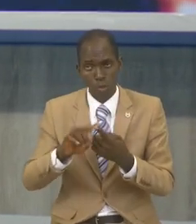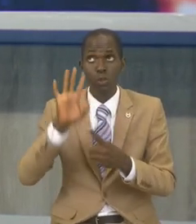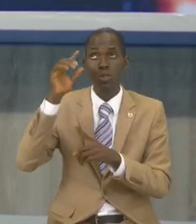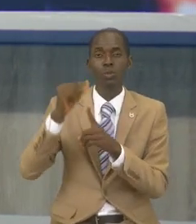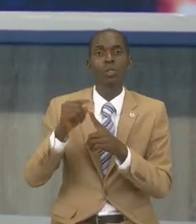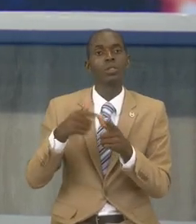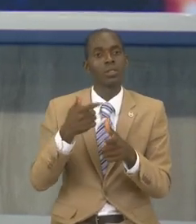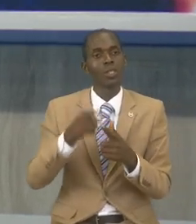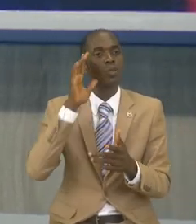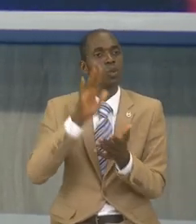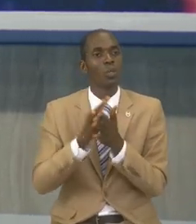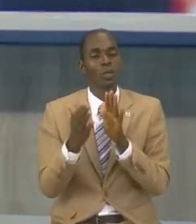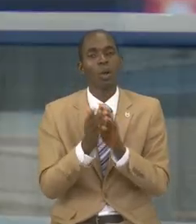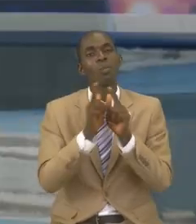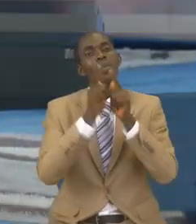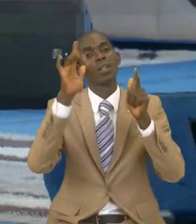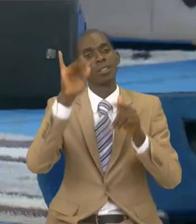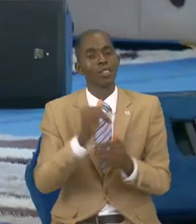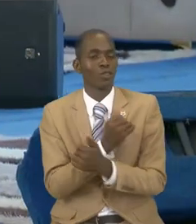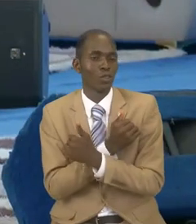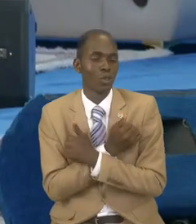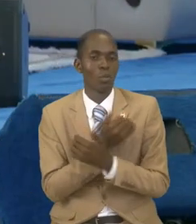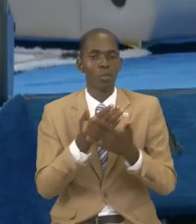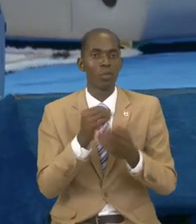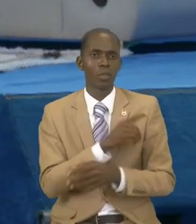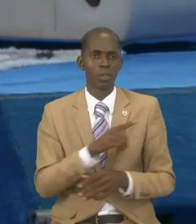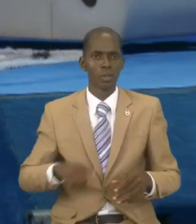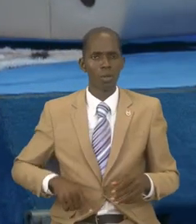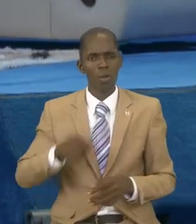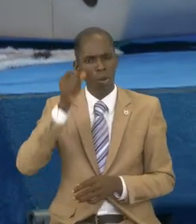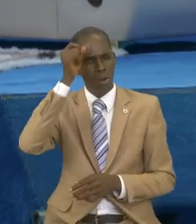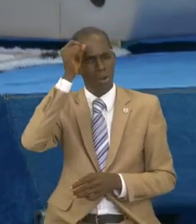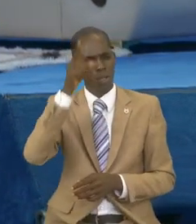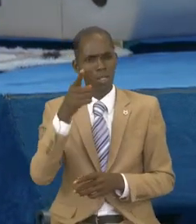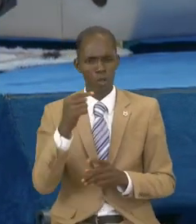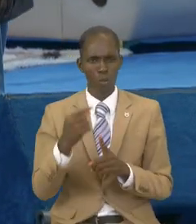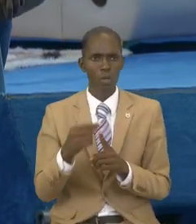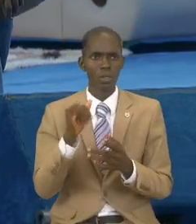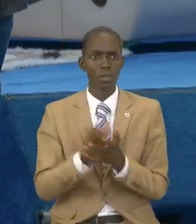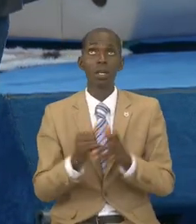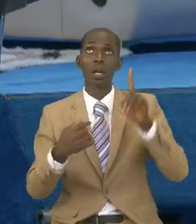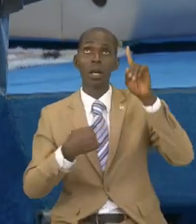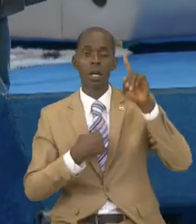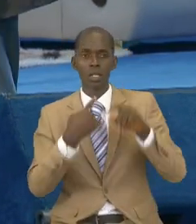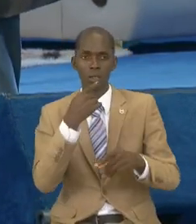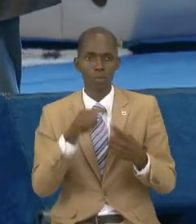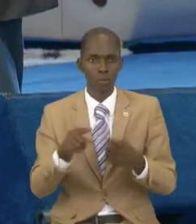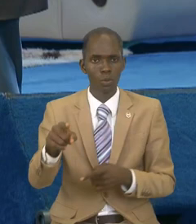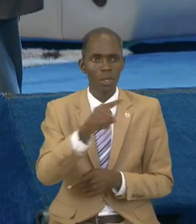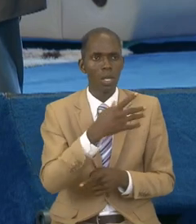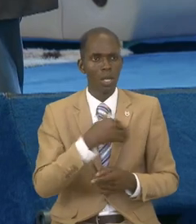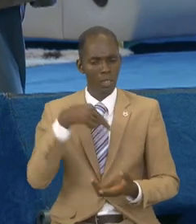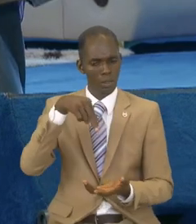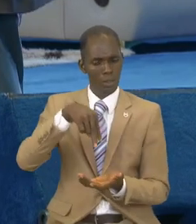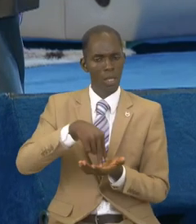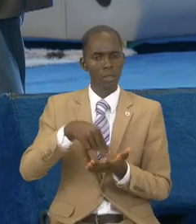beloved in the sight of the Lord. Understand the words that I speak unto thee, and stand upright. You're going to receive